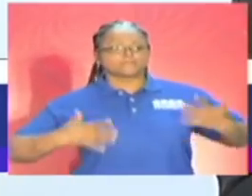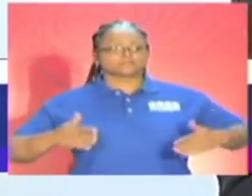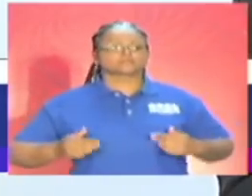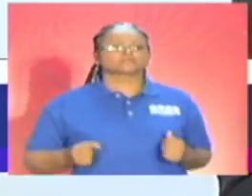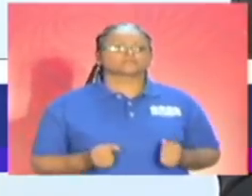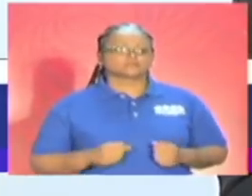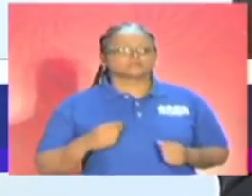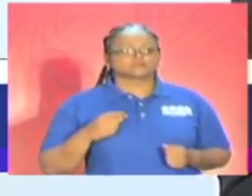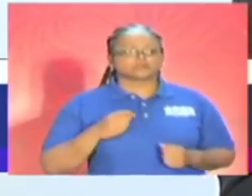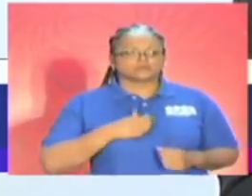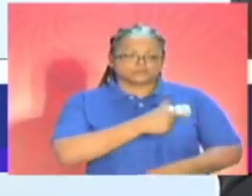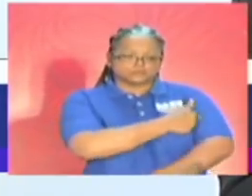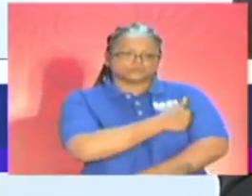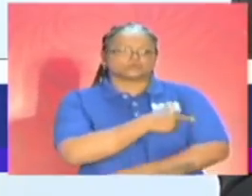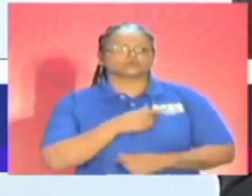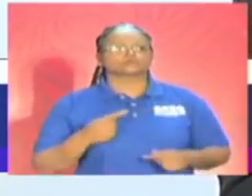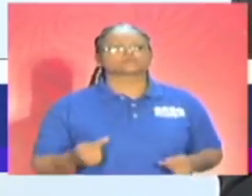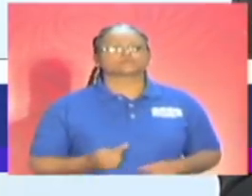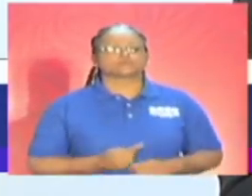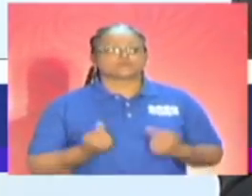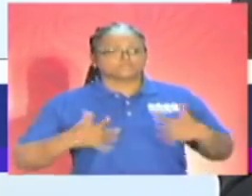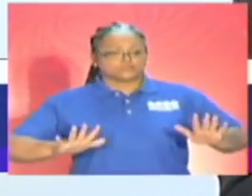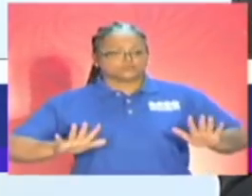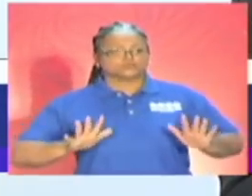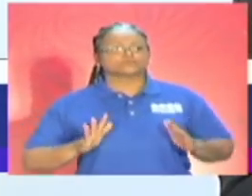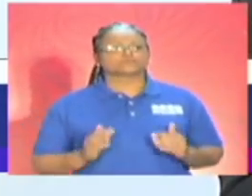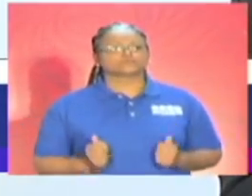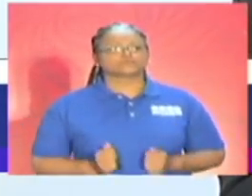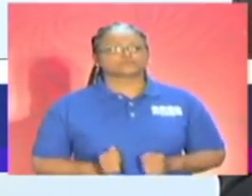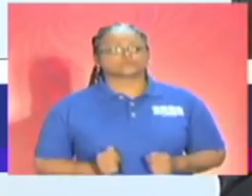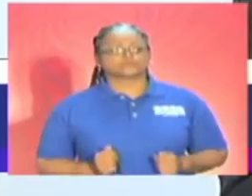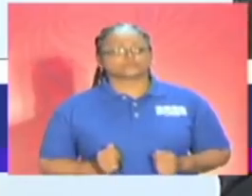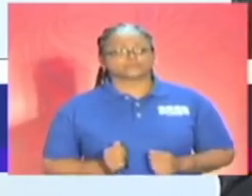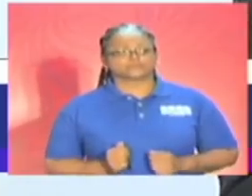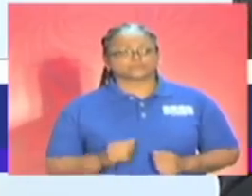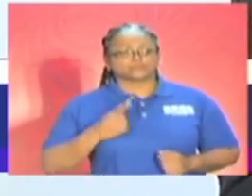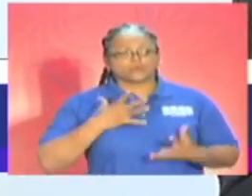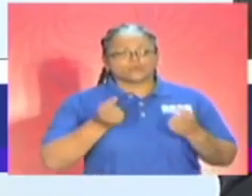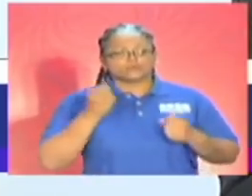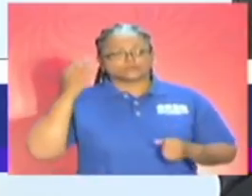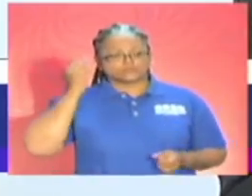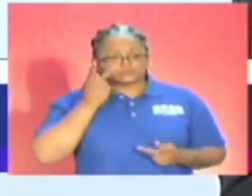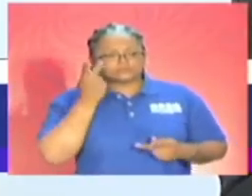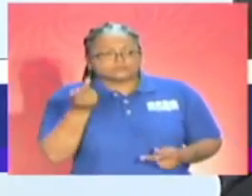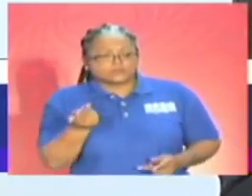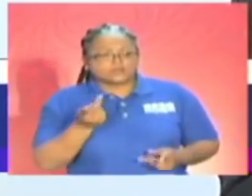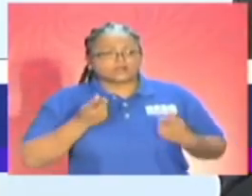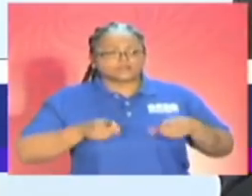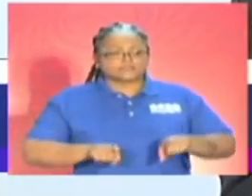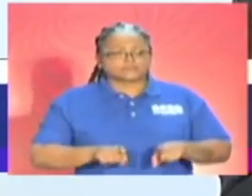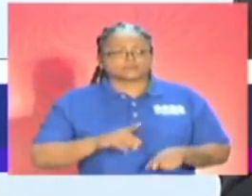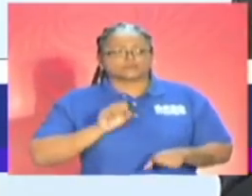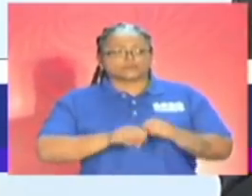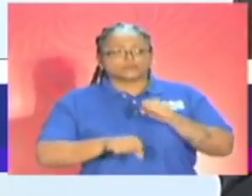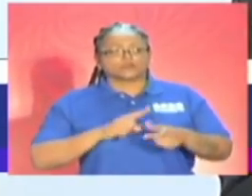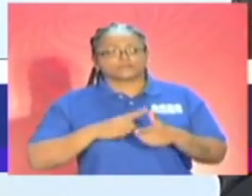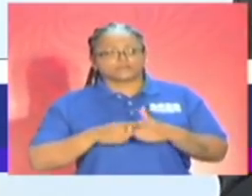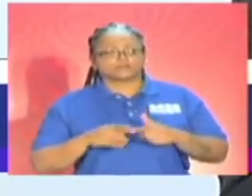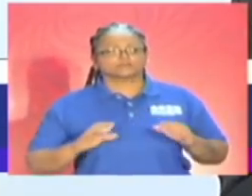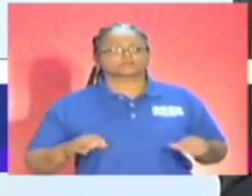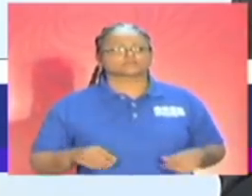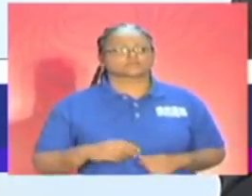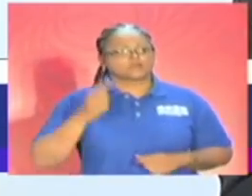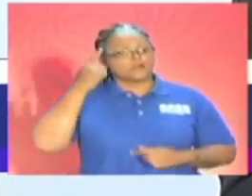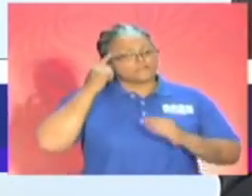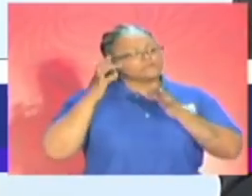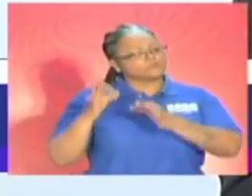think it's something that we can look forward to and really something that we want to see happen, and we'll be in a position then to make that decision based on